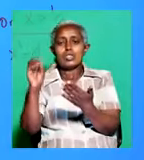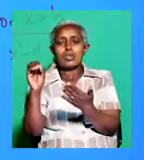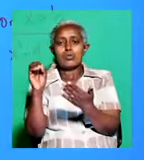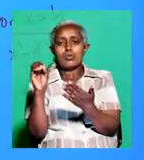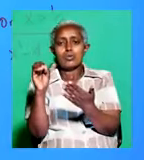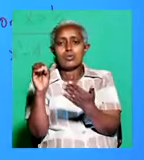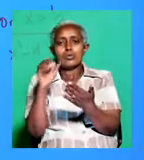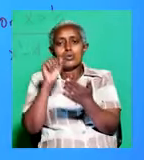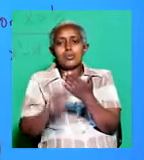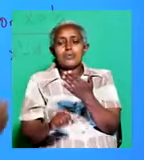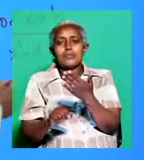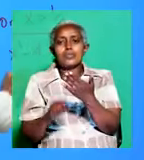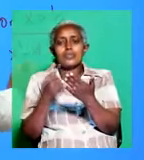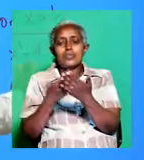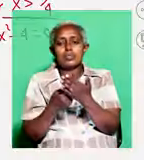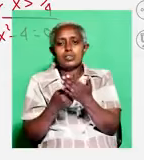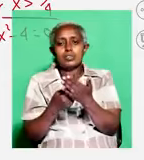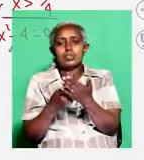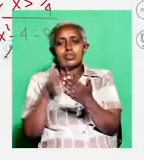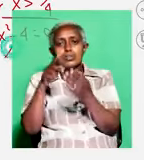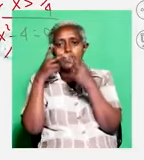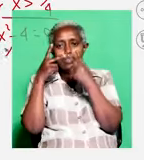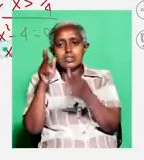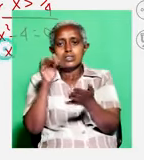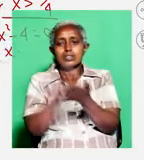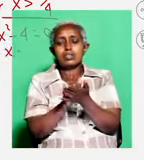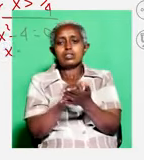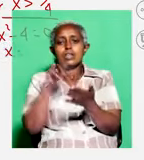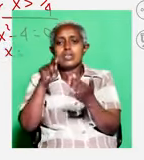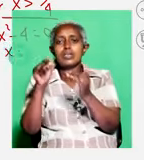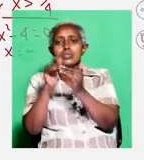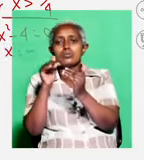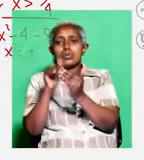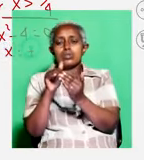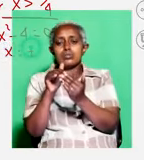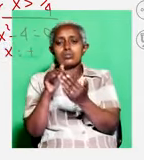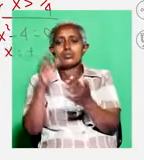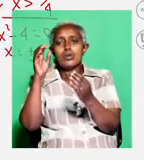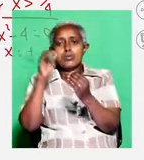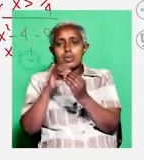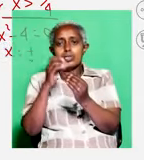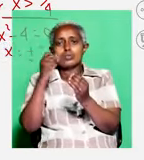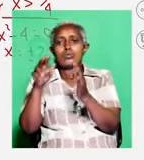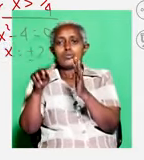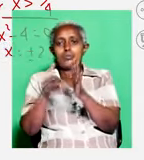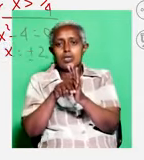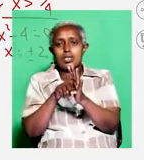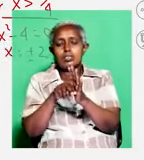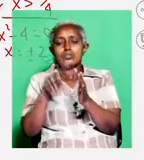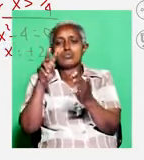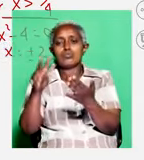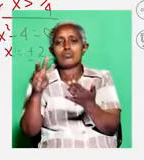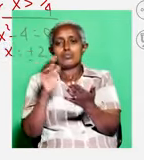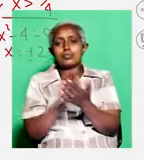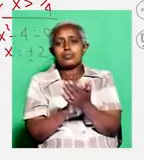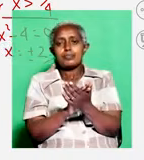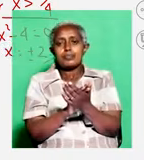0. So, from this, you can see that x equal to this plus or minus